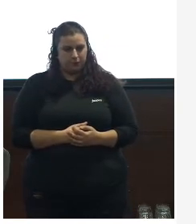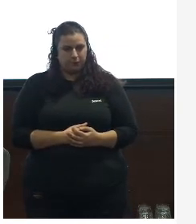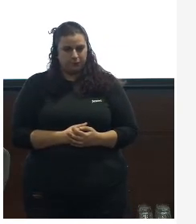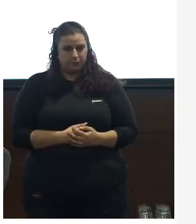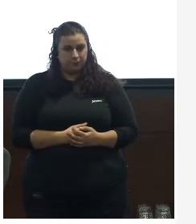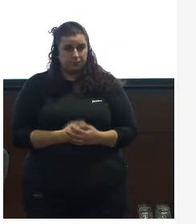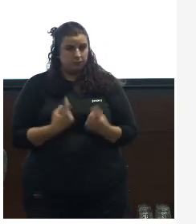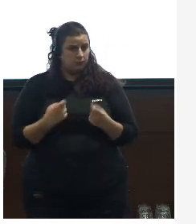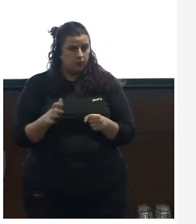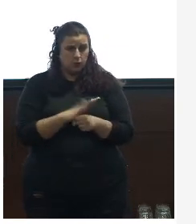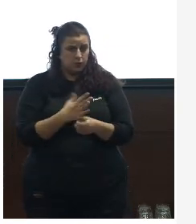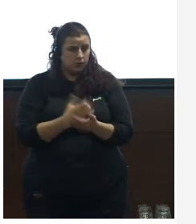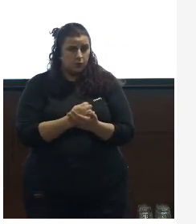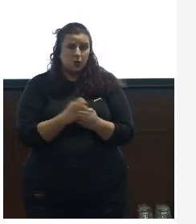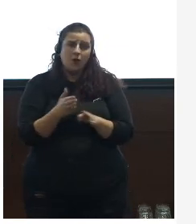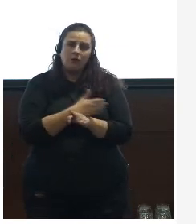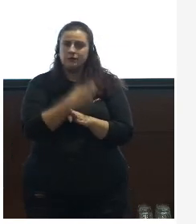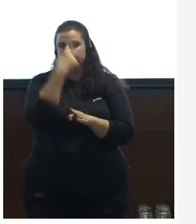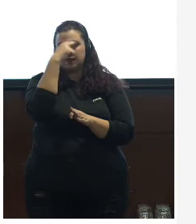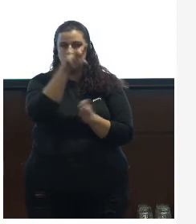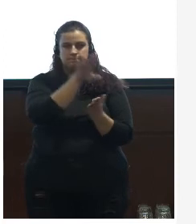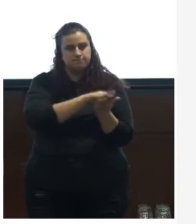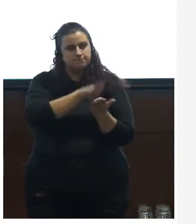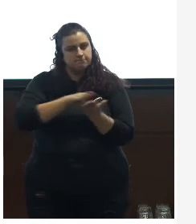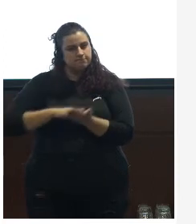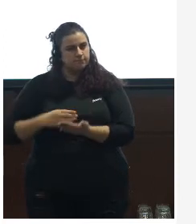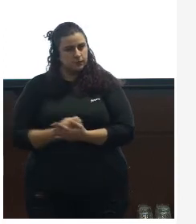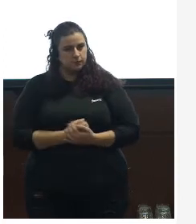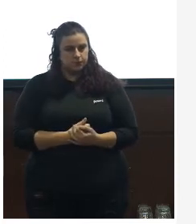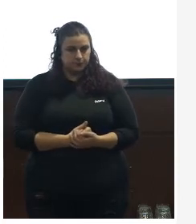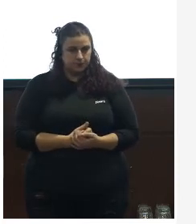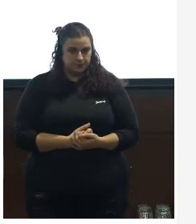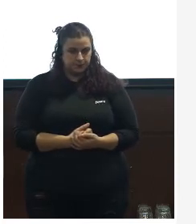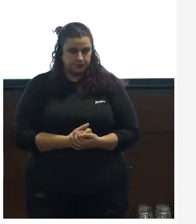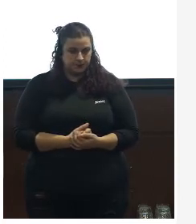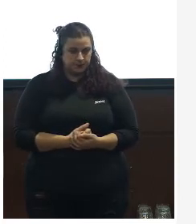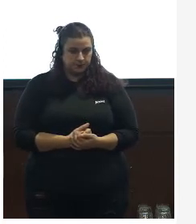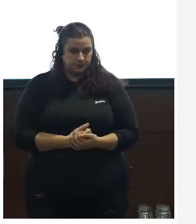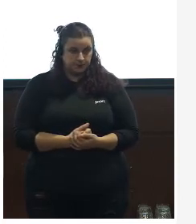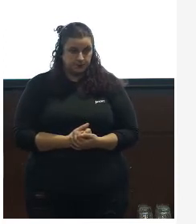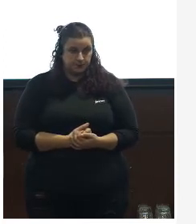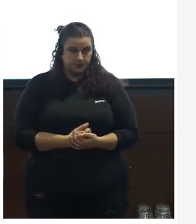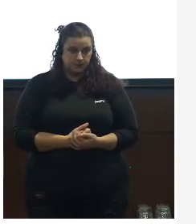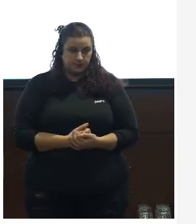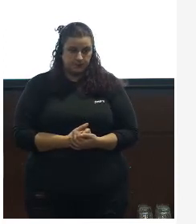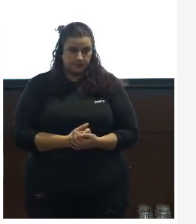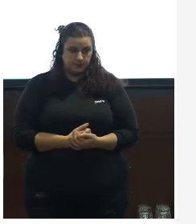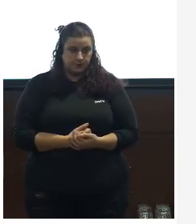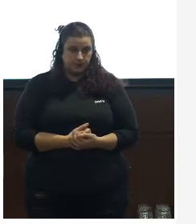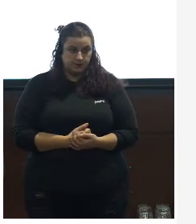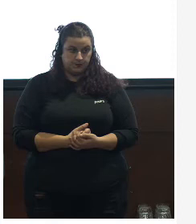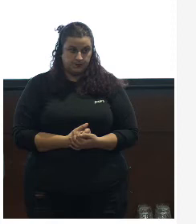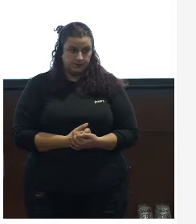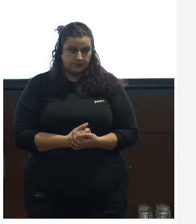certain service provider or partner we work with. So we have quite a few people in every port. We do have our preferred suppliers, of